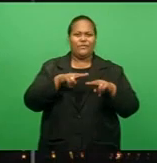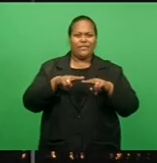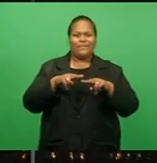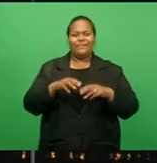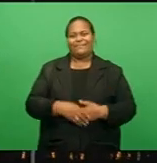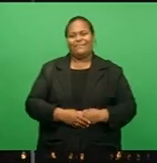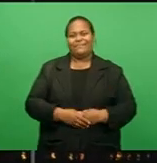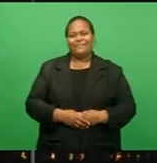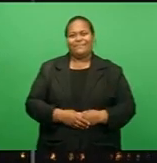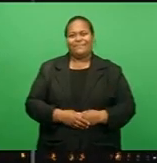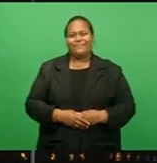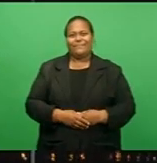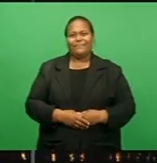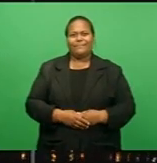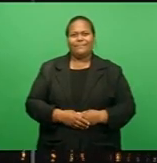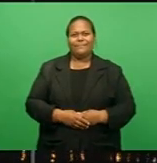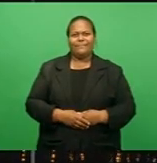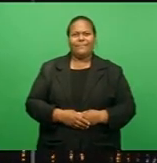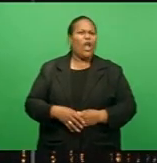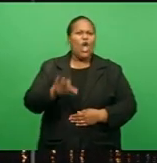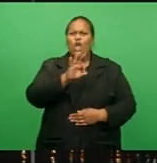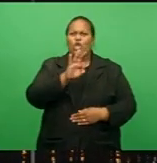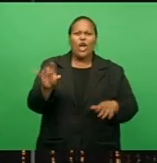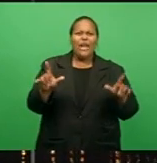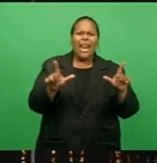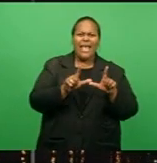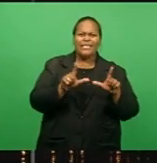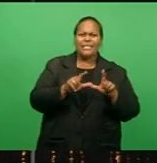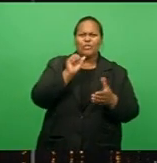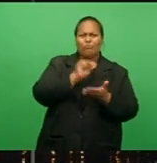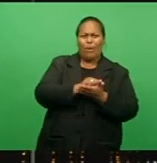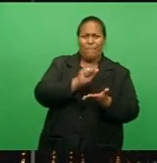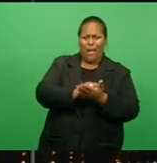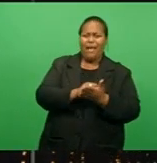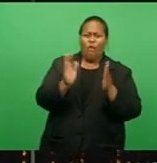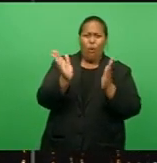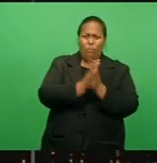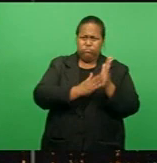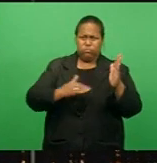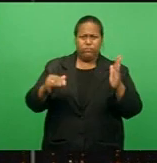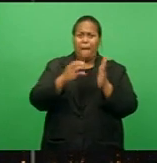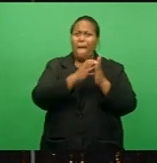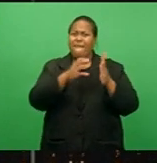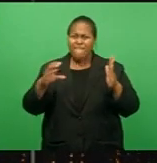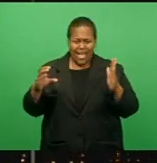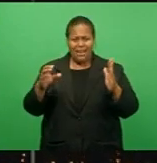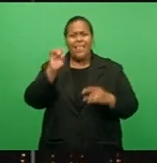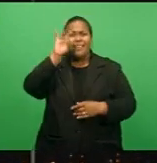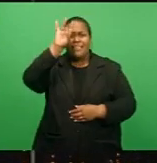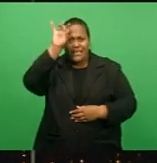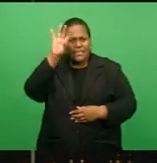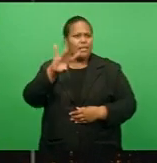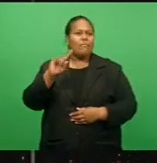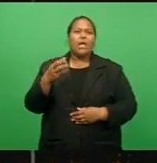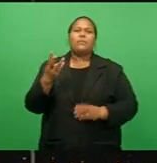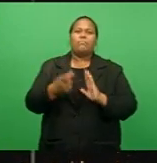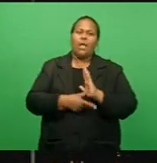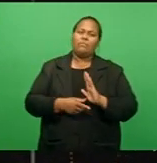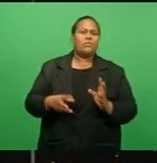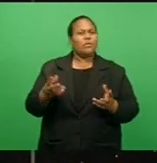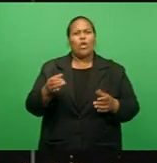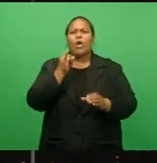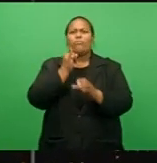News. Unlicensed public service vehicles, including taxis, carriers and minivans, continue to operate illegally in the Northern